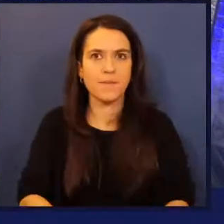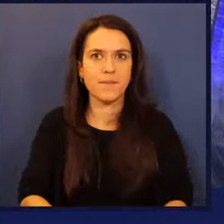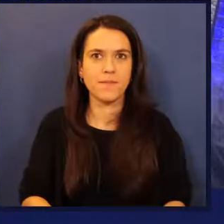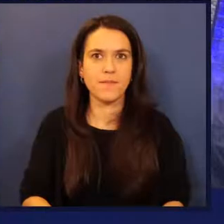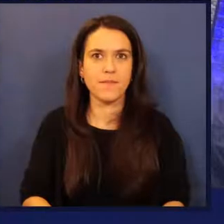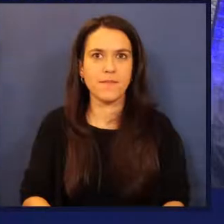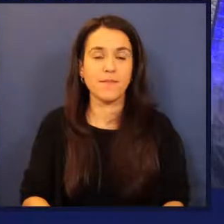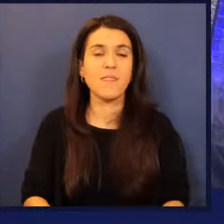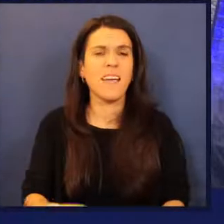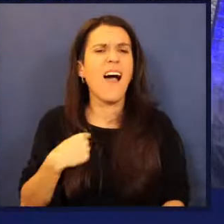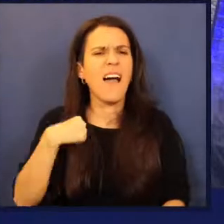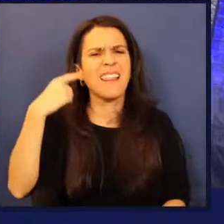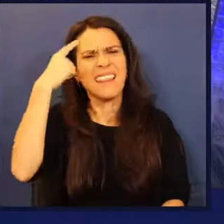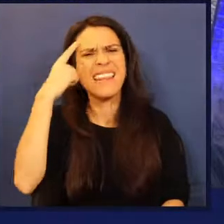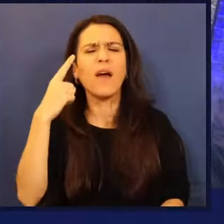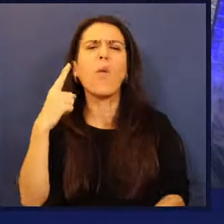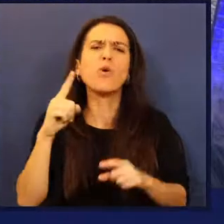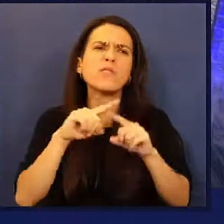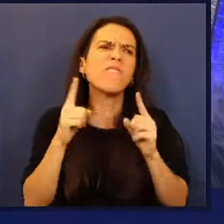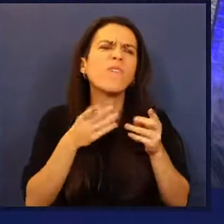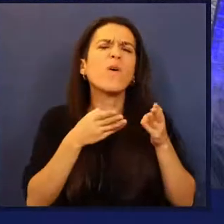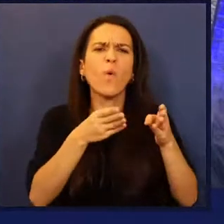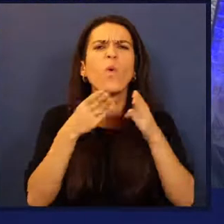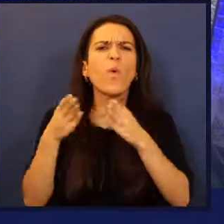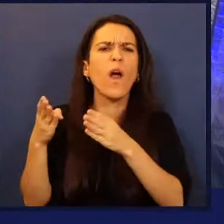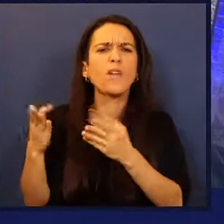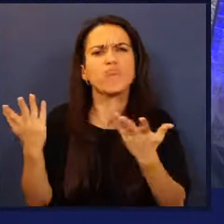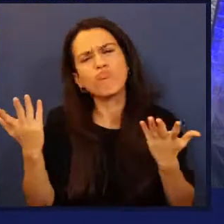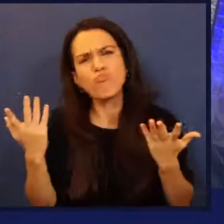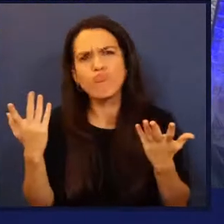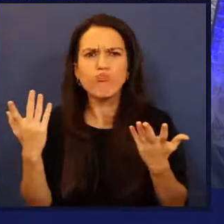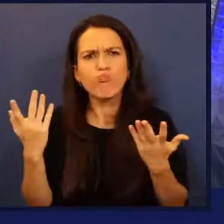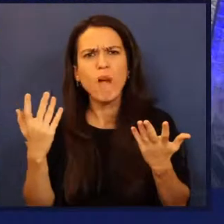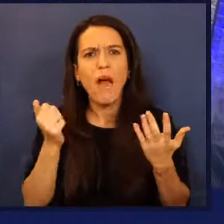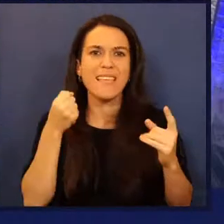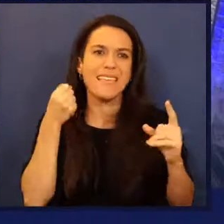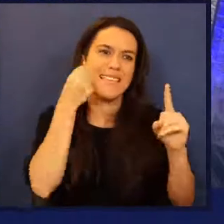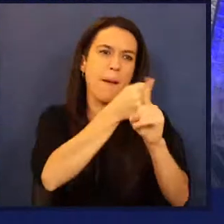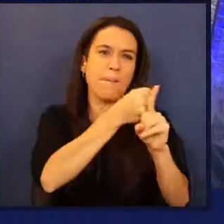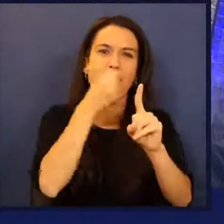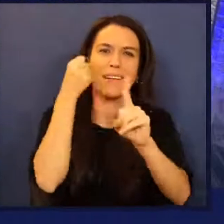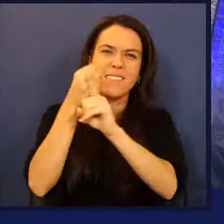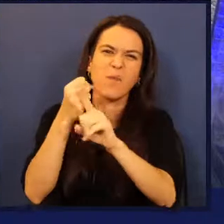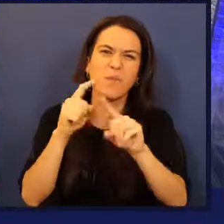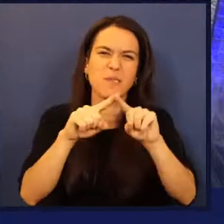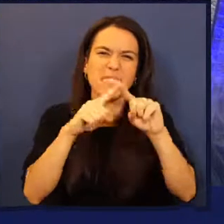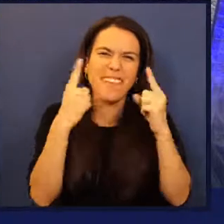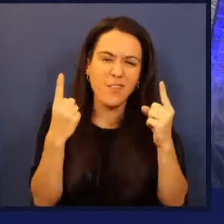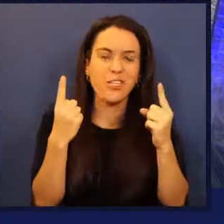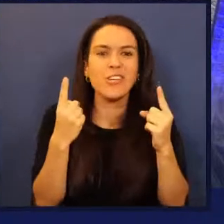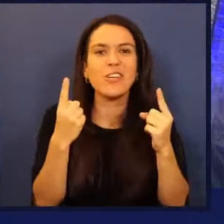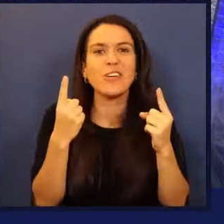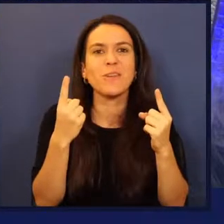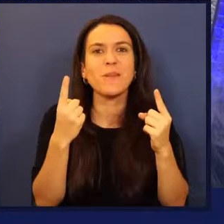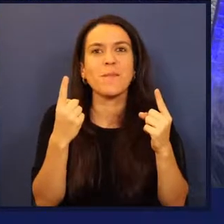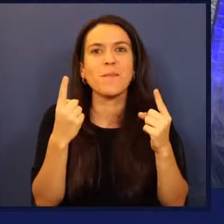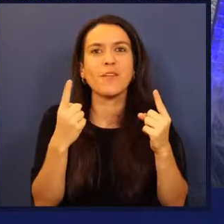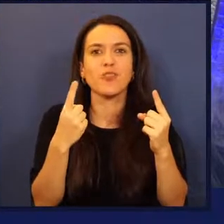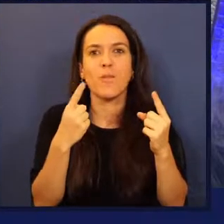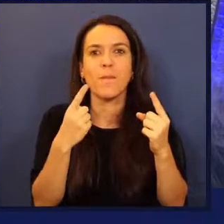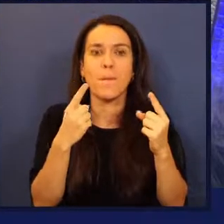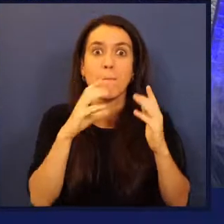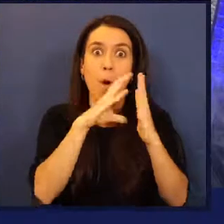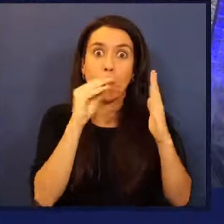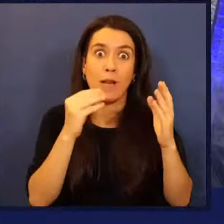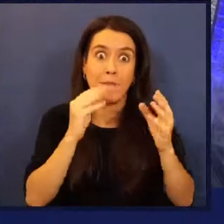different places because there's different impact zones, I call them, for explainable models. So I have